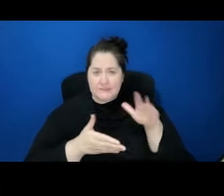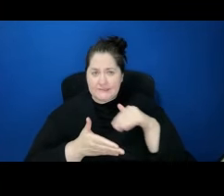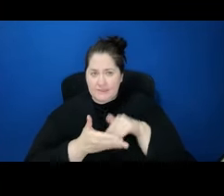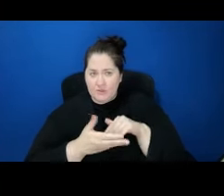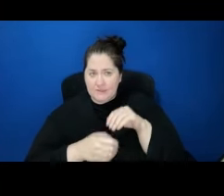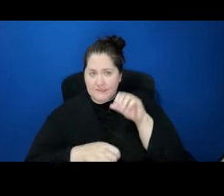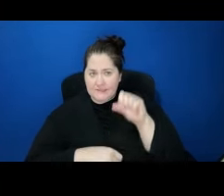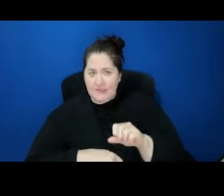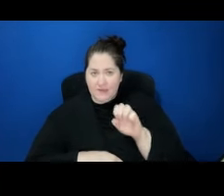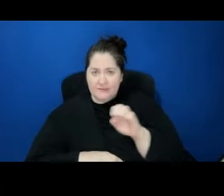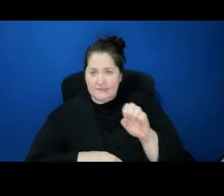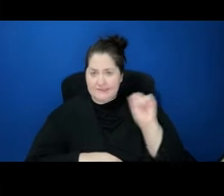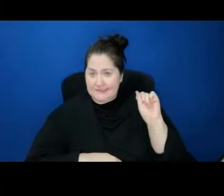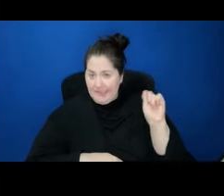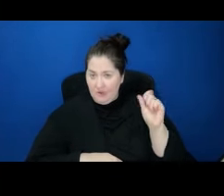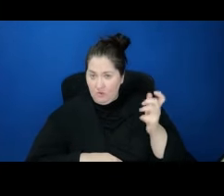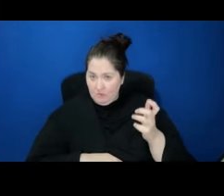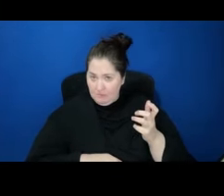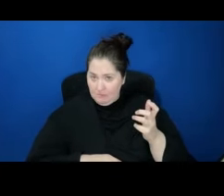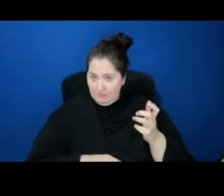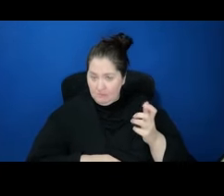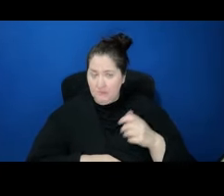Southeast Seattle.